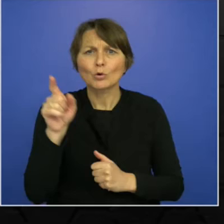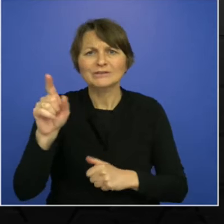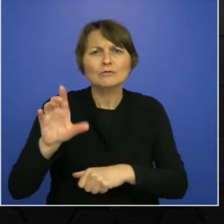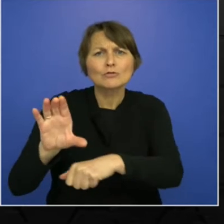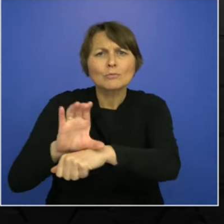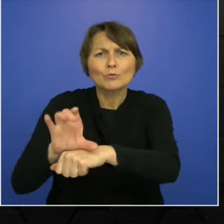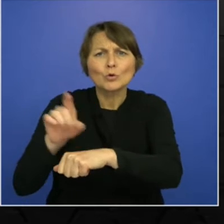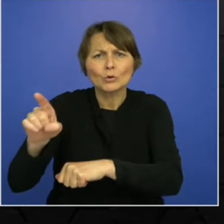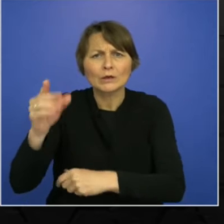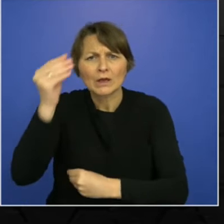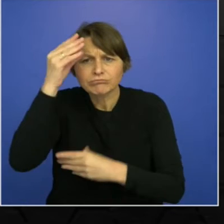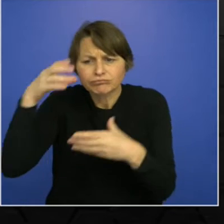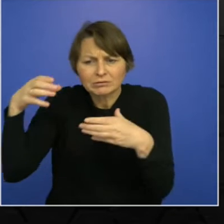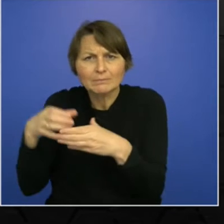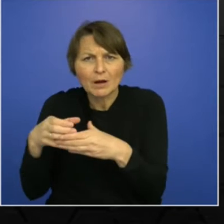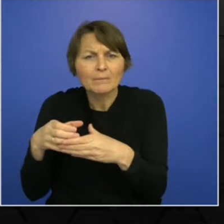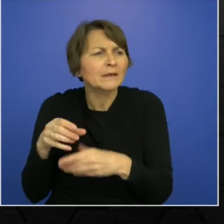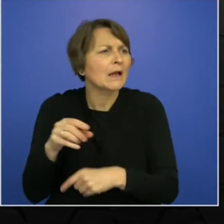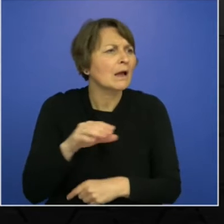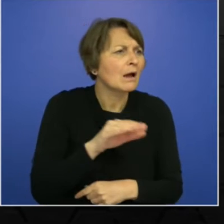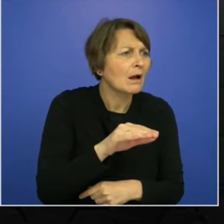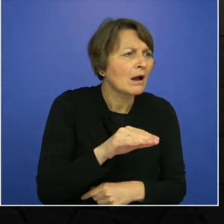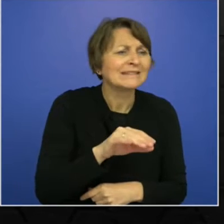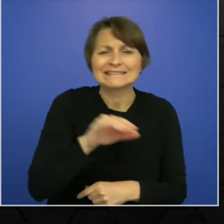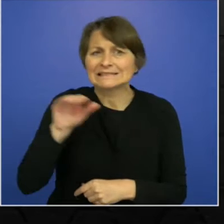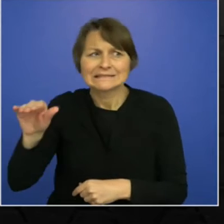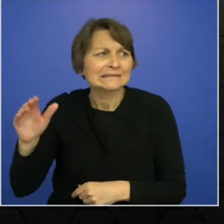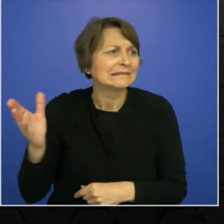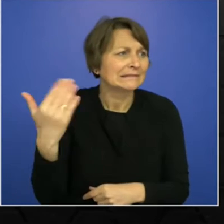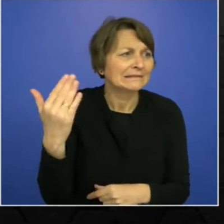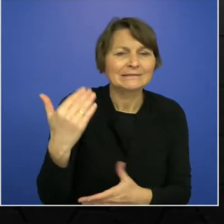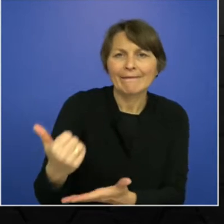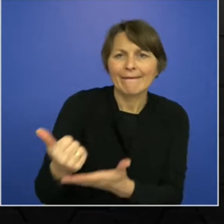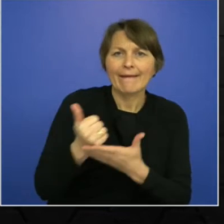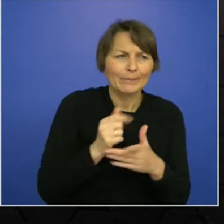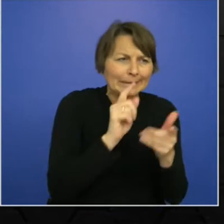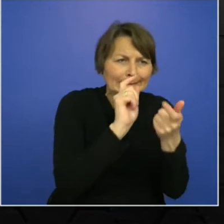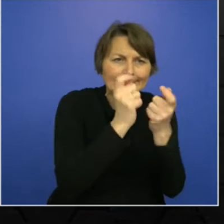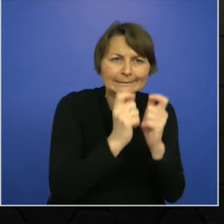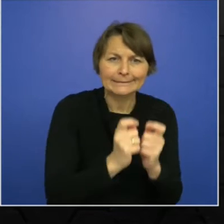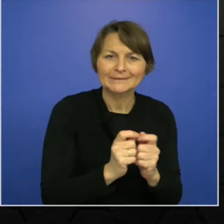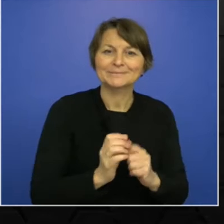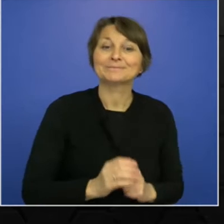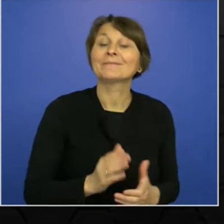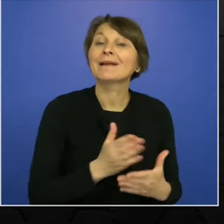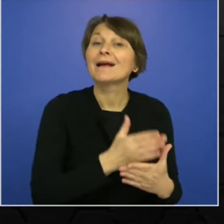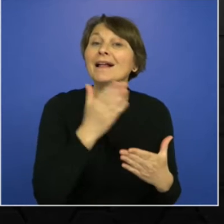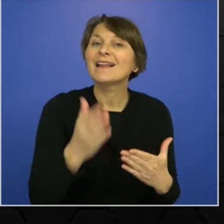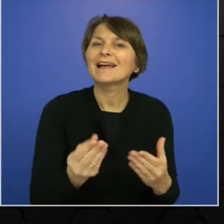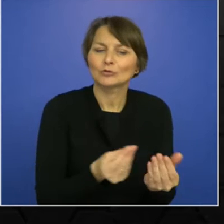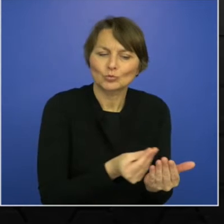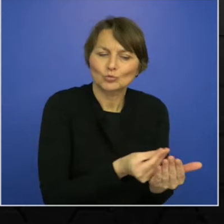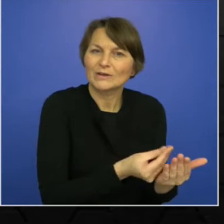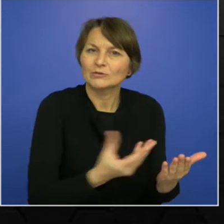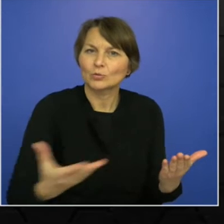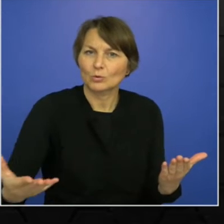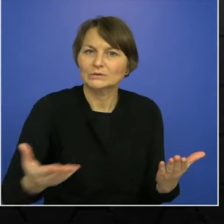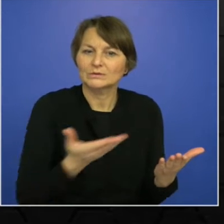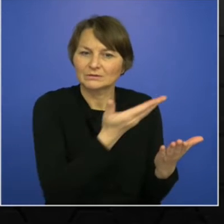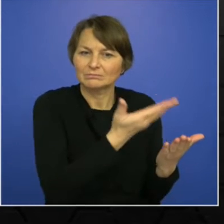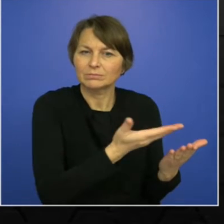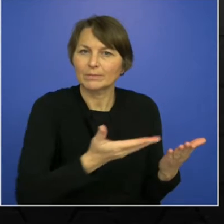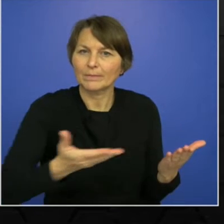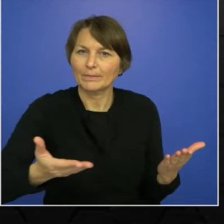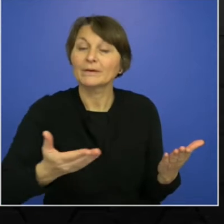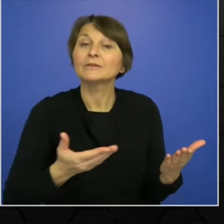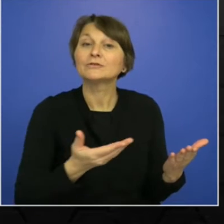they can make changes. And the last thing are resources. These are the images files that are used by the